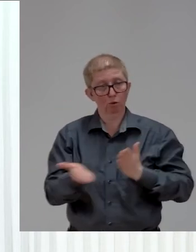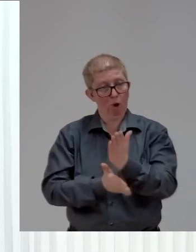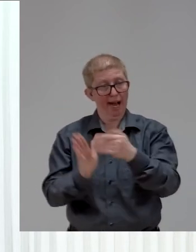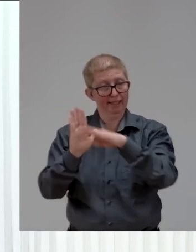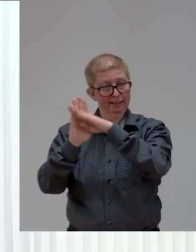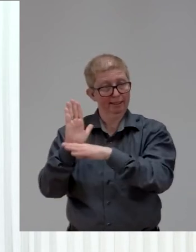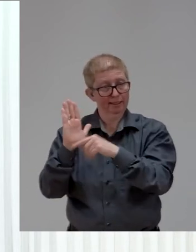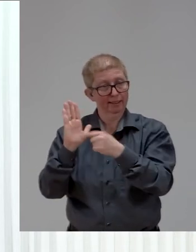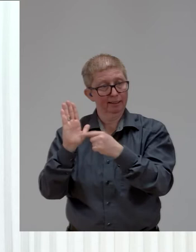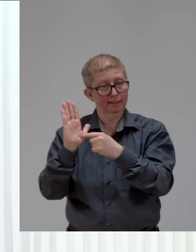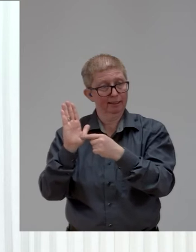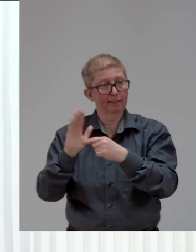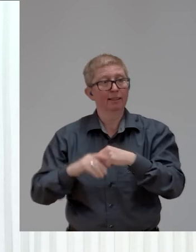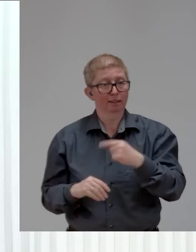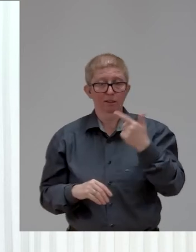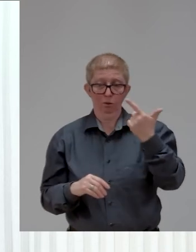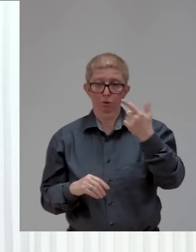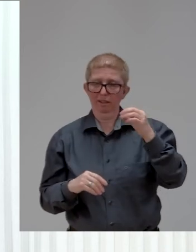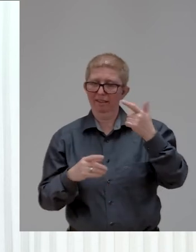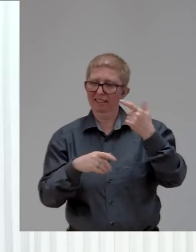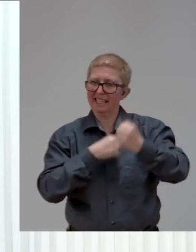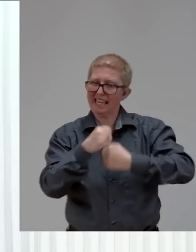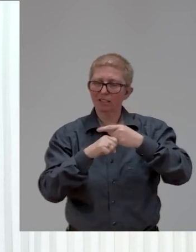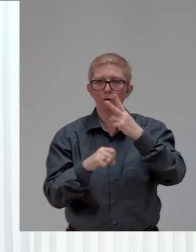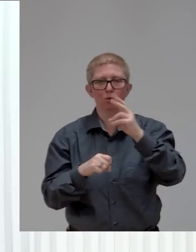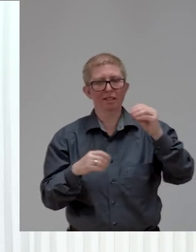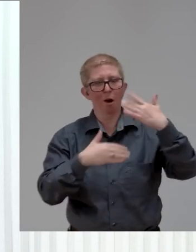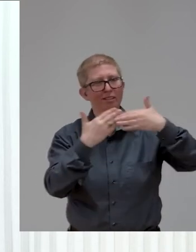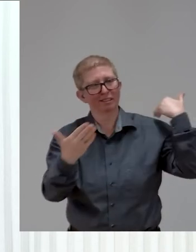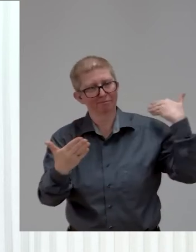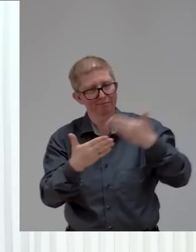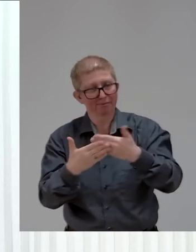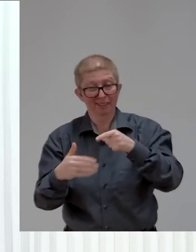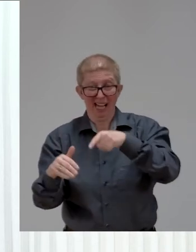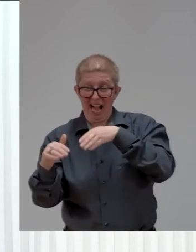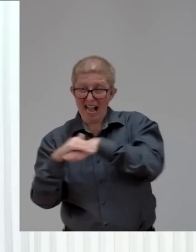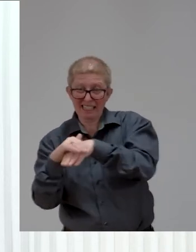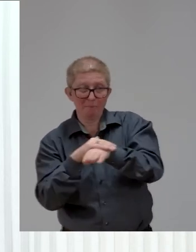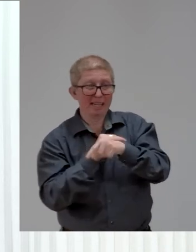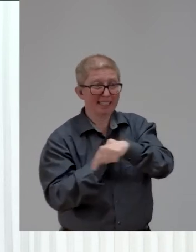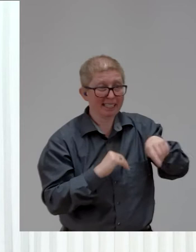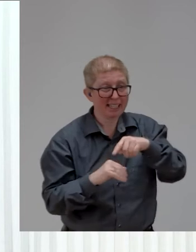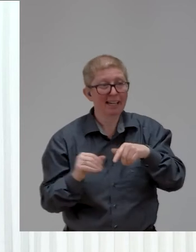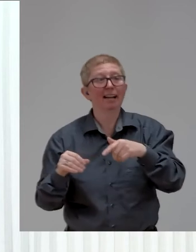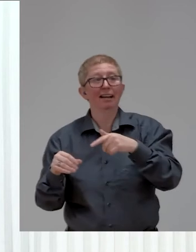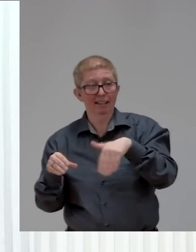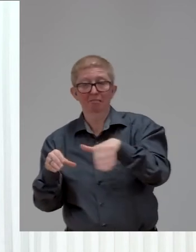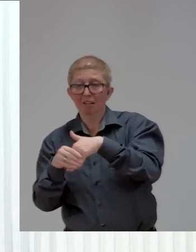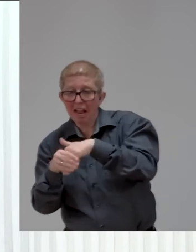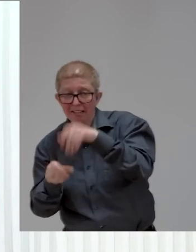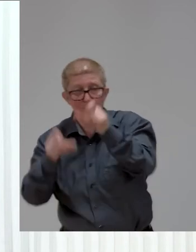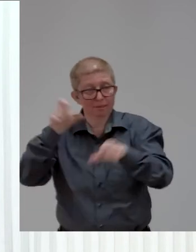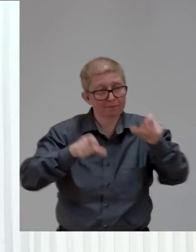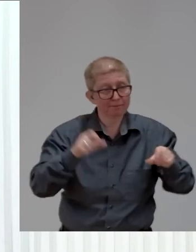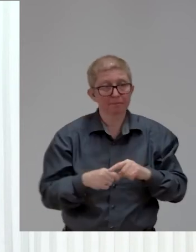convention, which addresses challenges of accessibility, employment, education, independent living, and